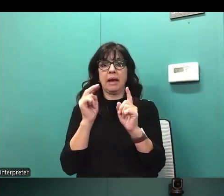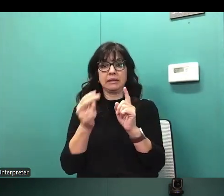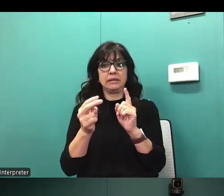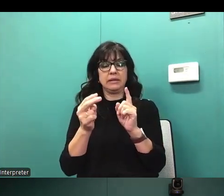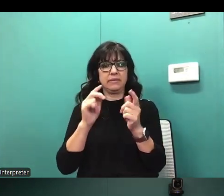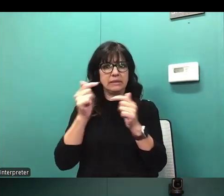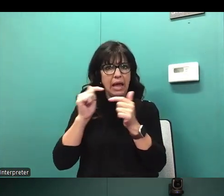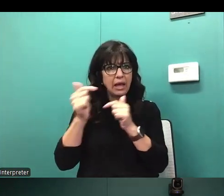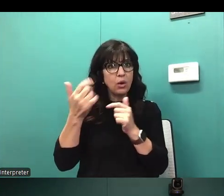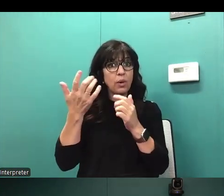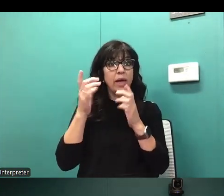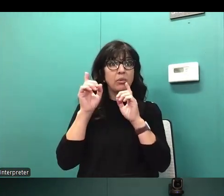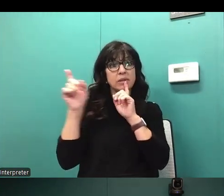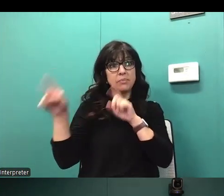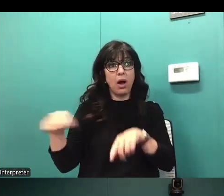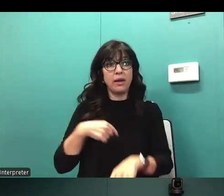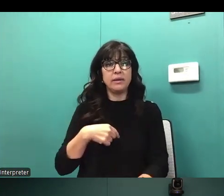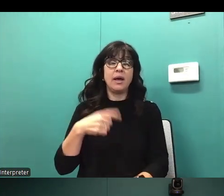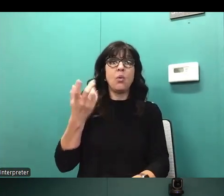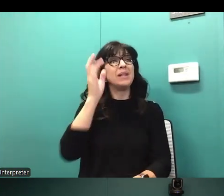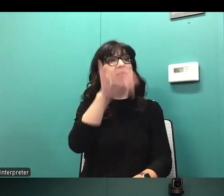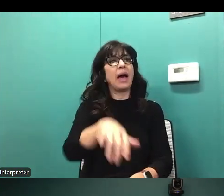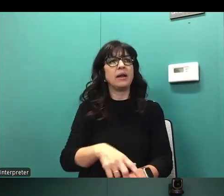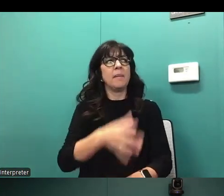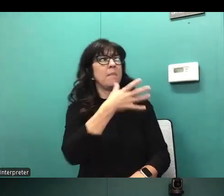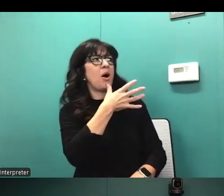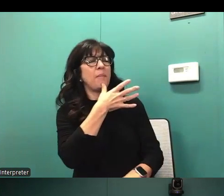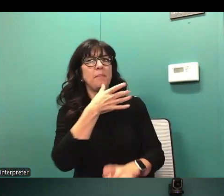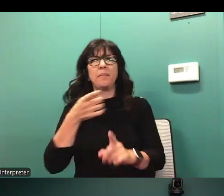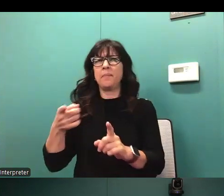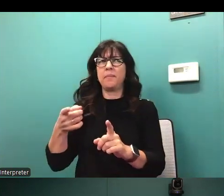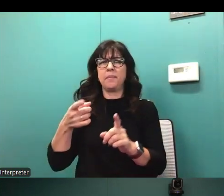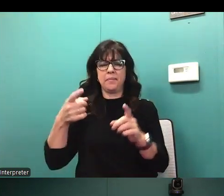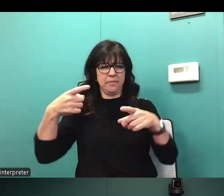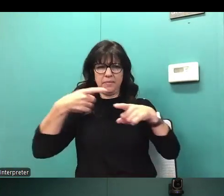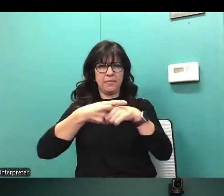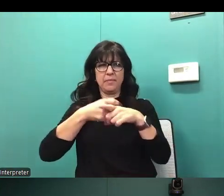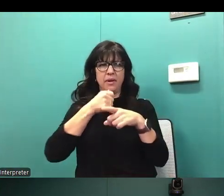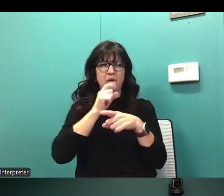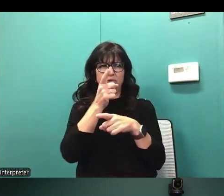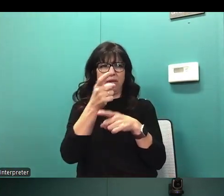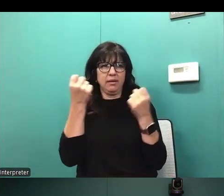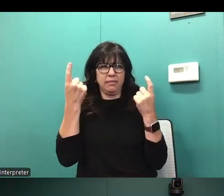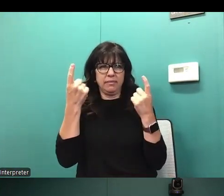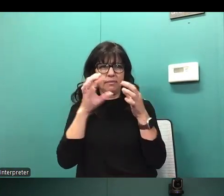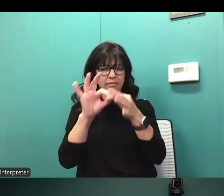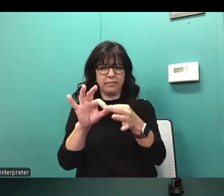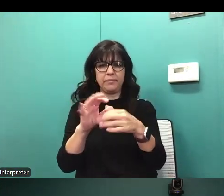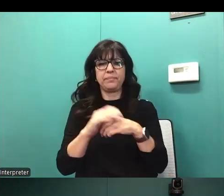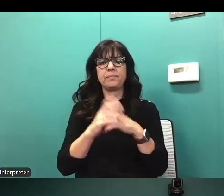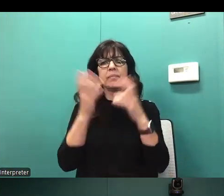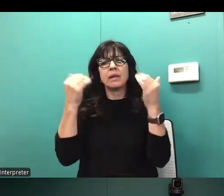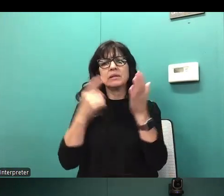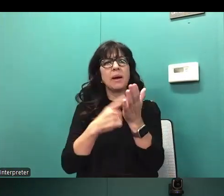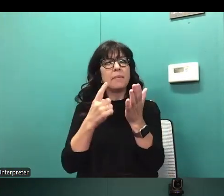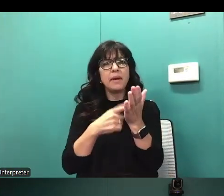even responding to you when you say, hey, what's that? And they're like, Mom, like, okay, you just said a word, but there's no context here. And then sometimes like